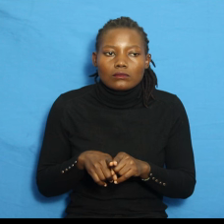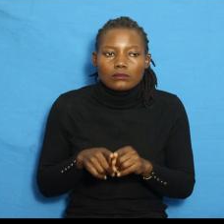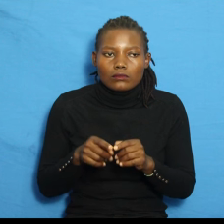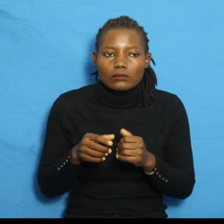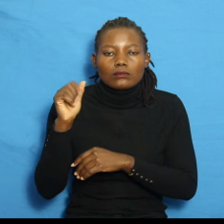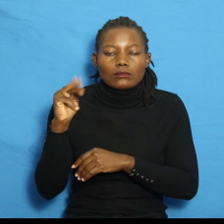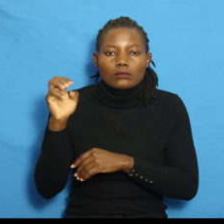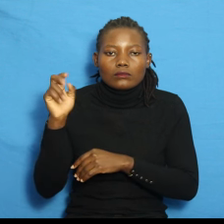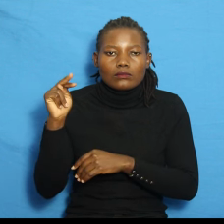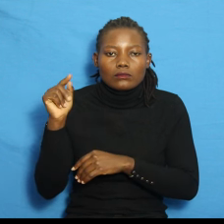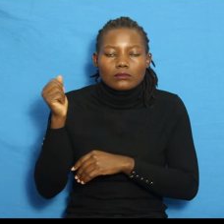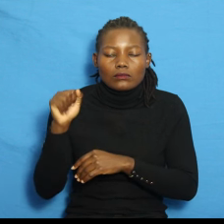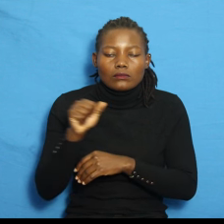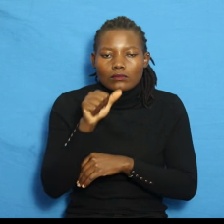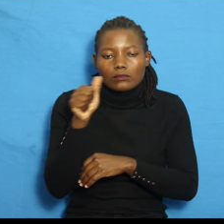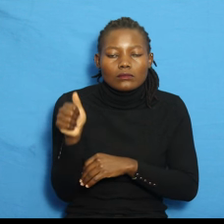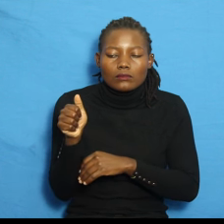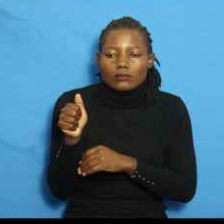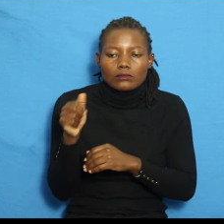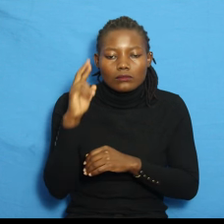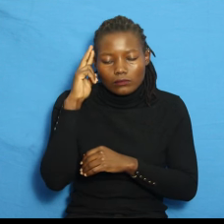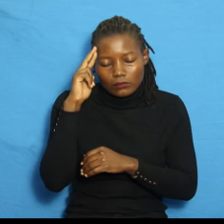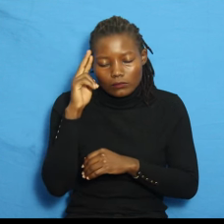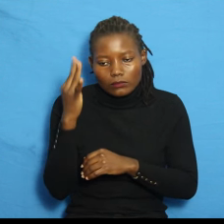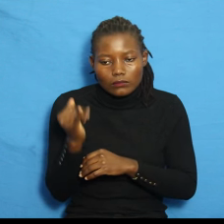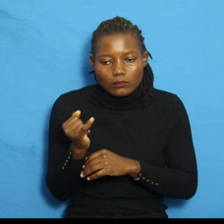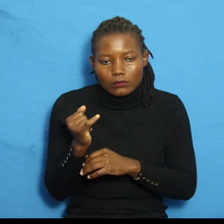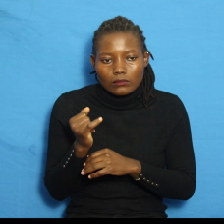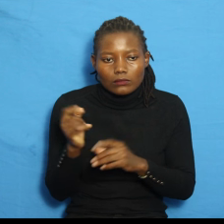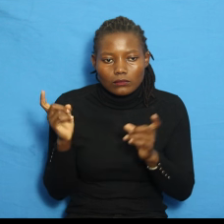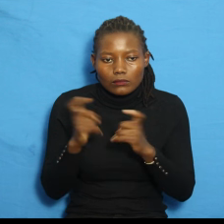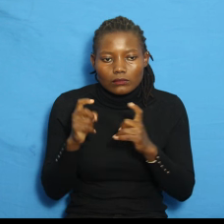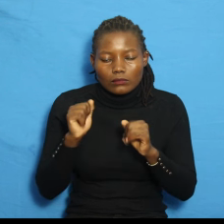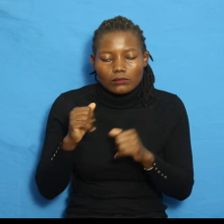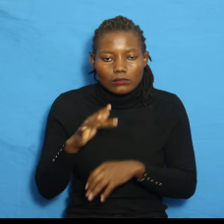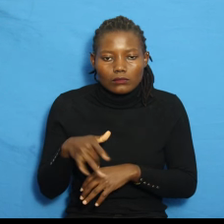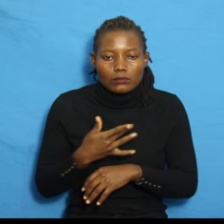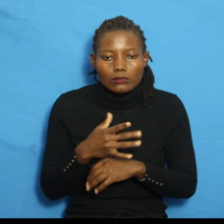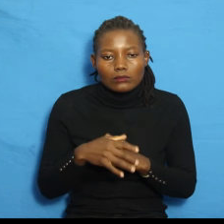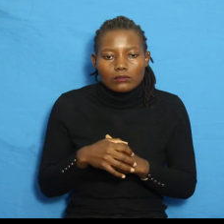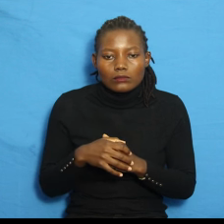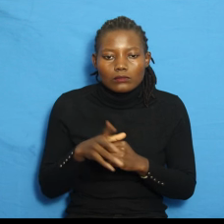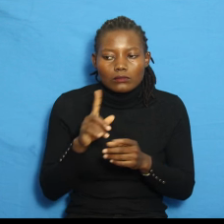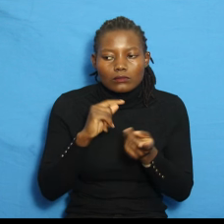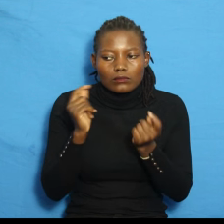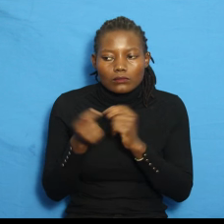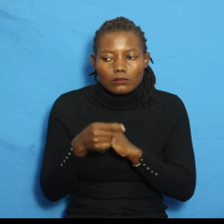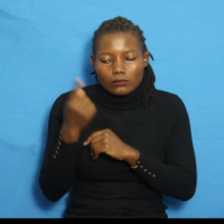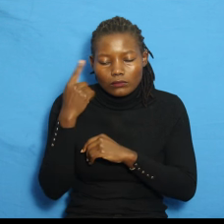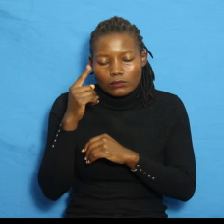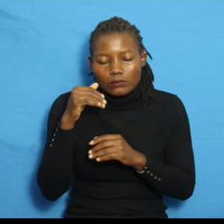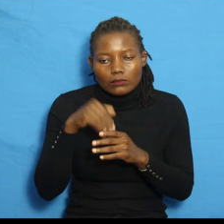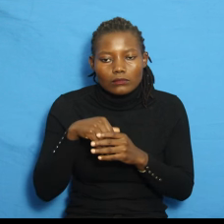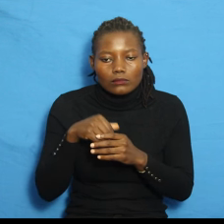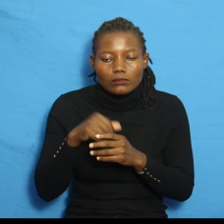and the ligaments. Another cause of back pain could be discogenic, which means that probably degenerative